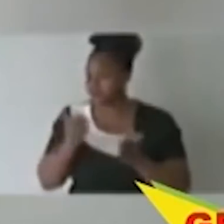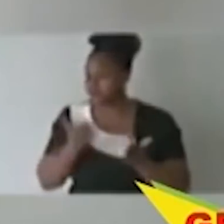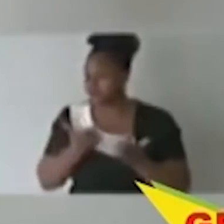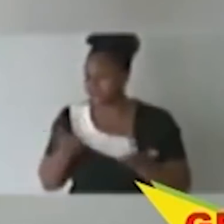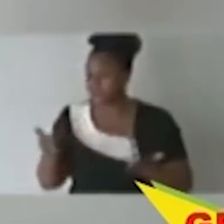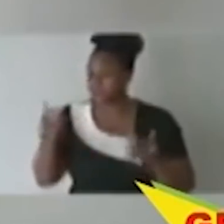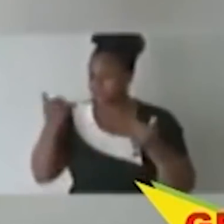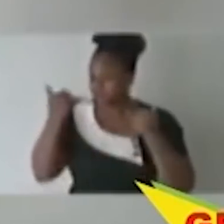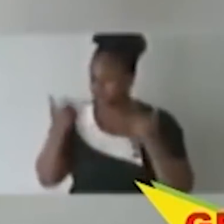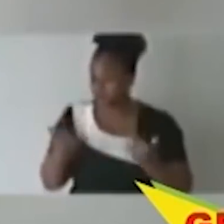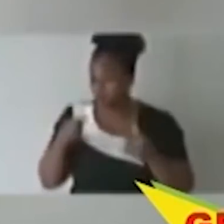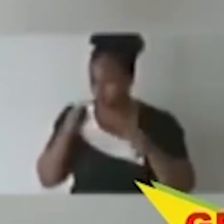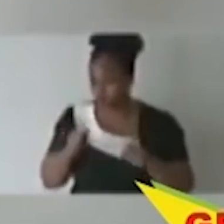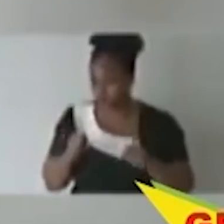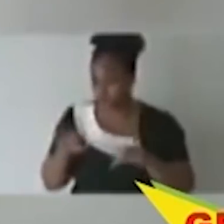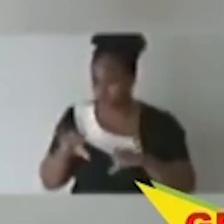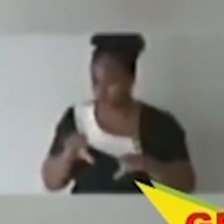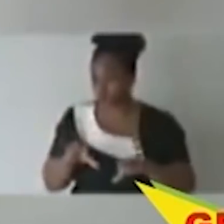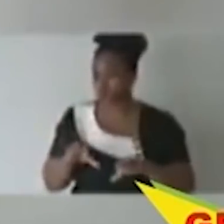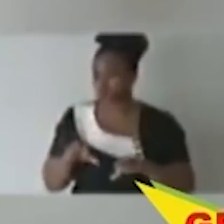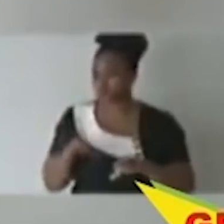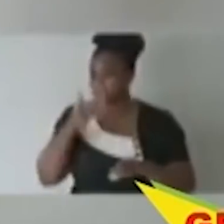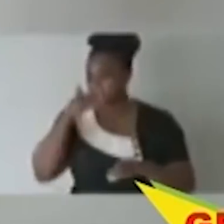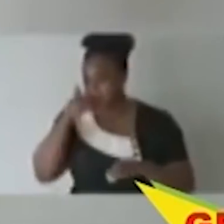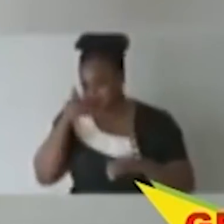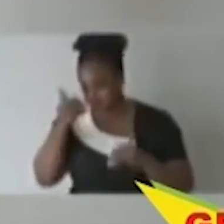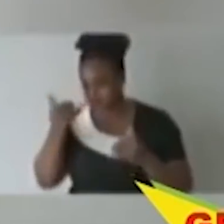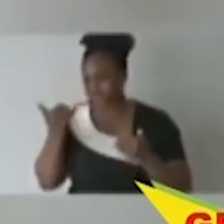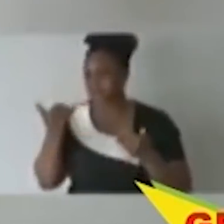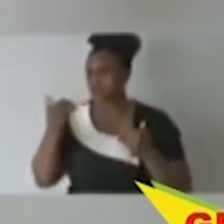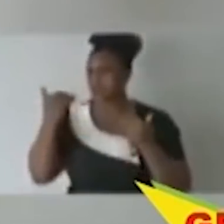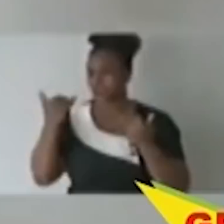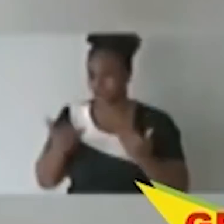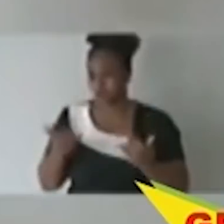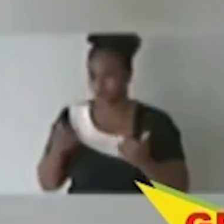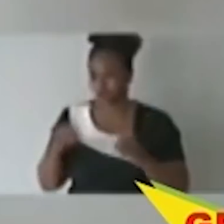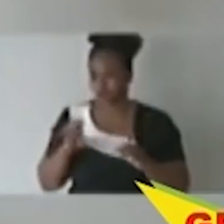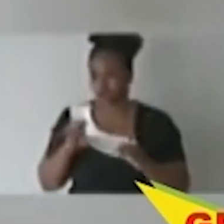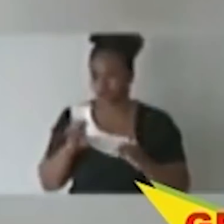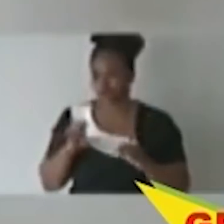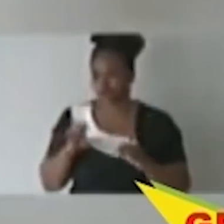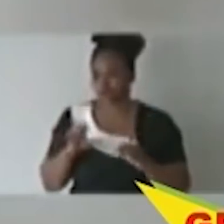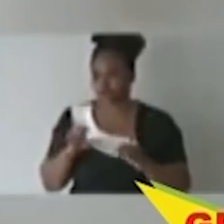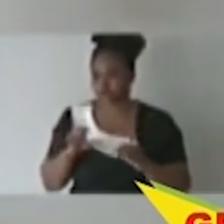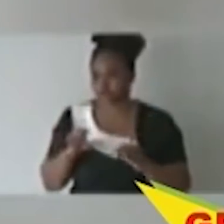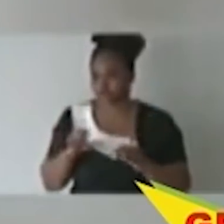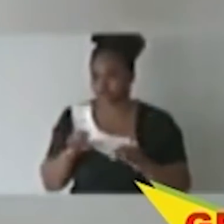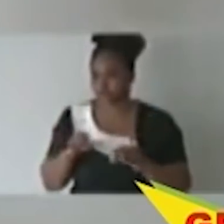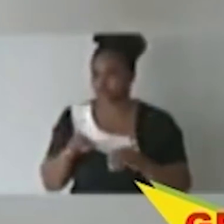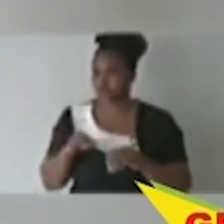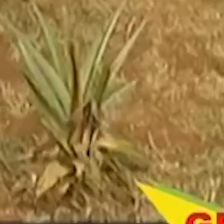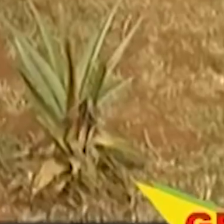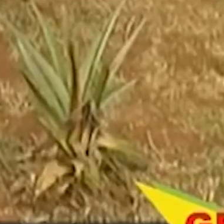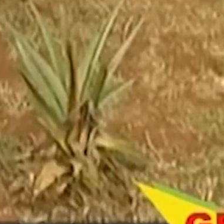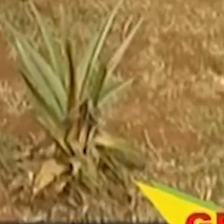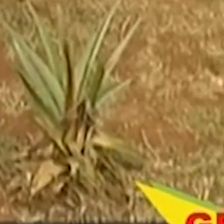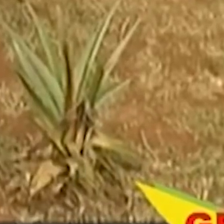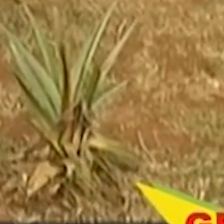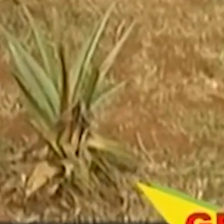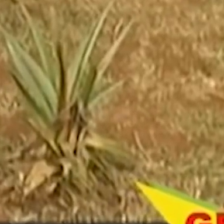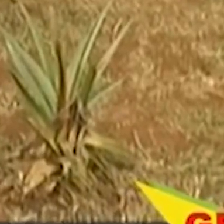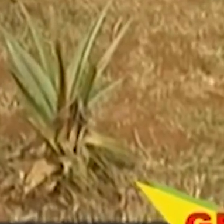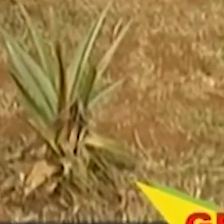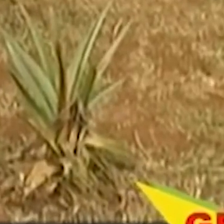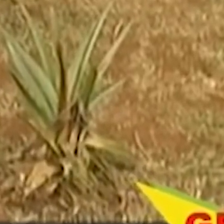later. Let's do it now. Because you'll create this sort of impact that you need downstream. The Senator